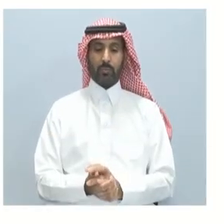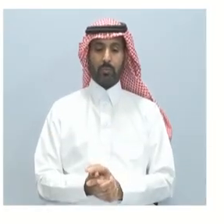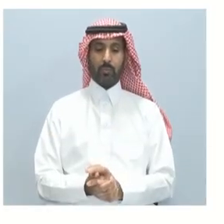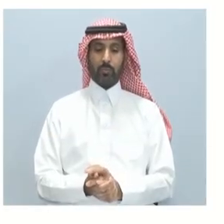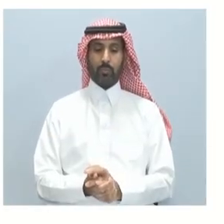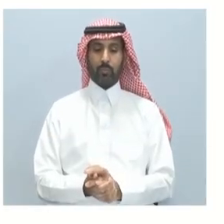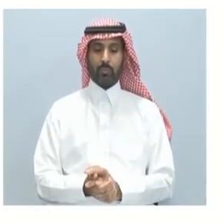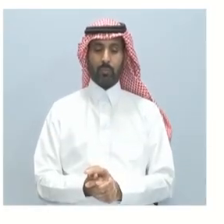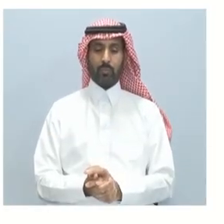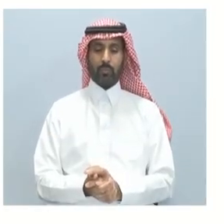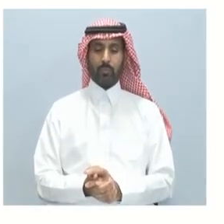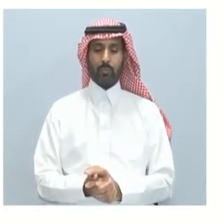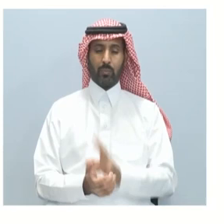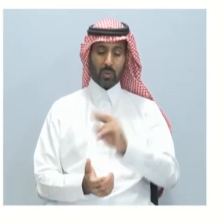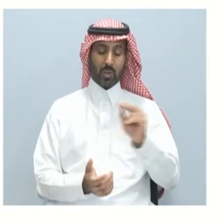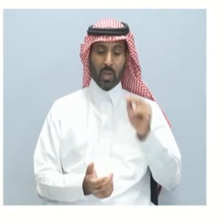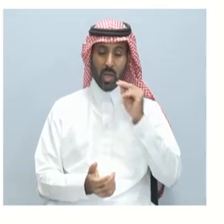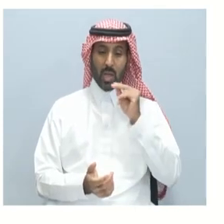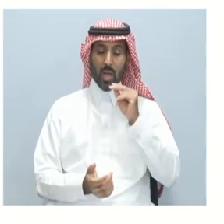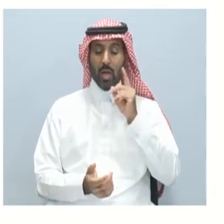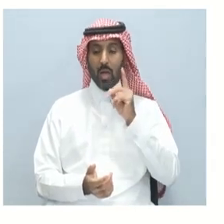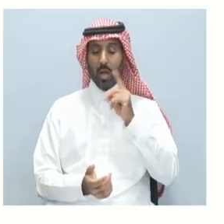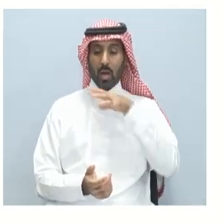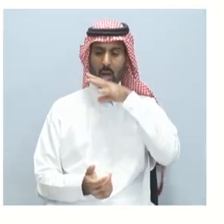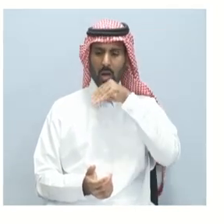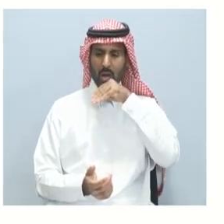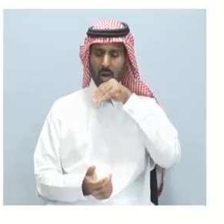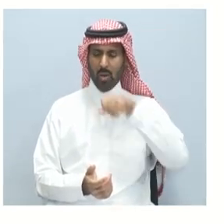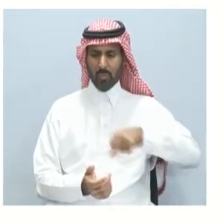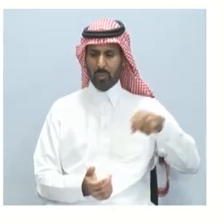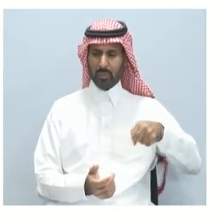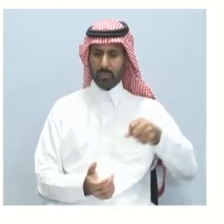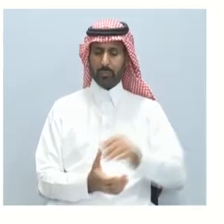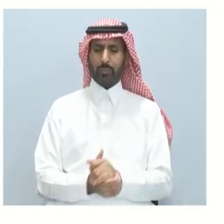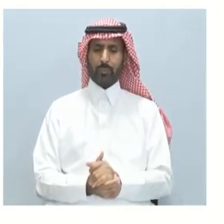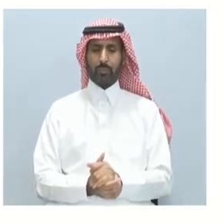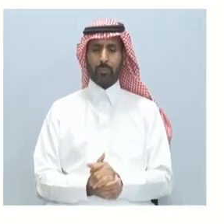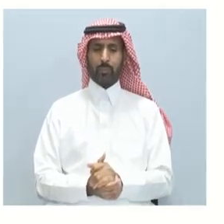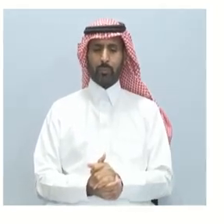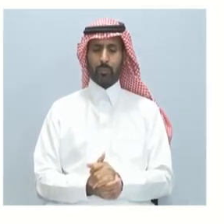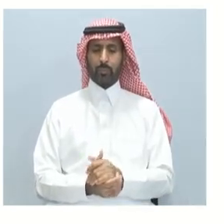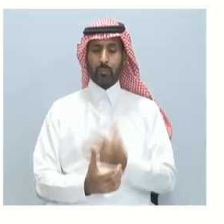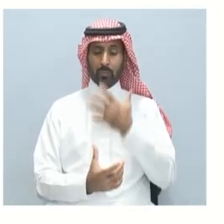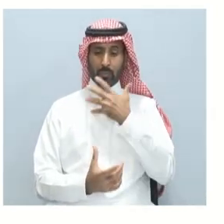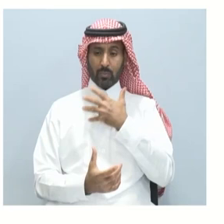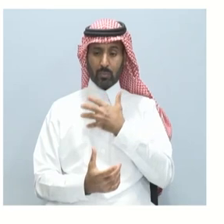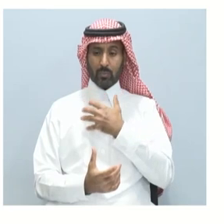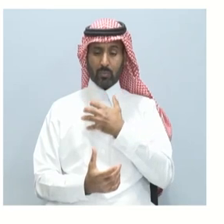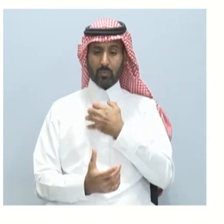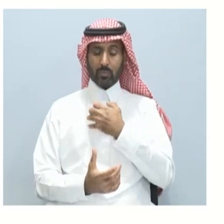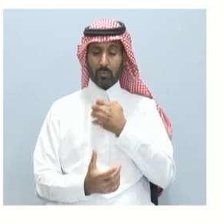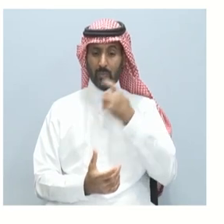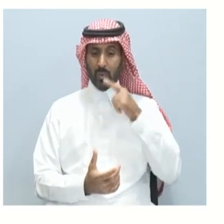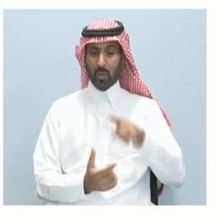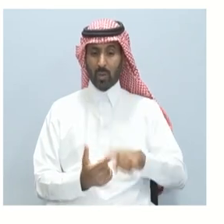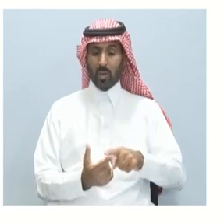maternal grandparents. We can say about the grandfather, dedicated. He was a lawyer. Moral